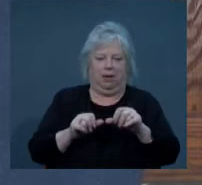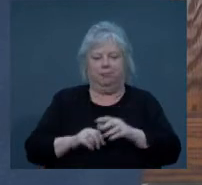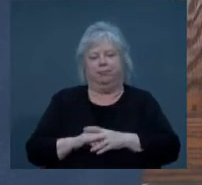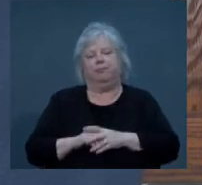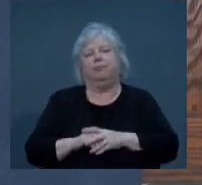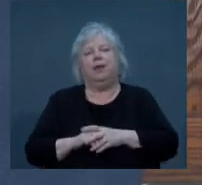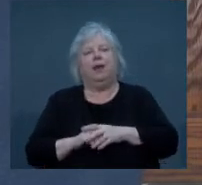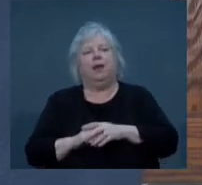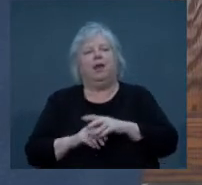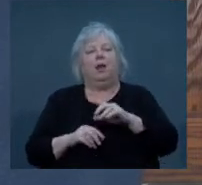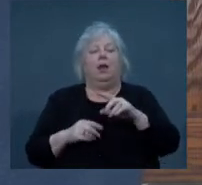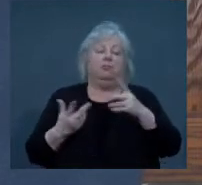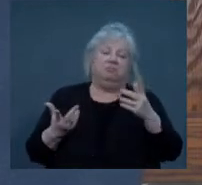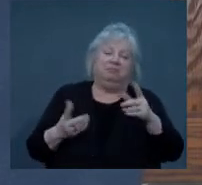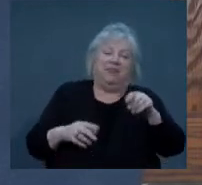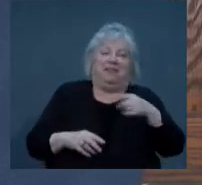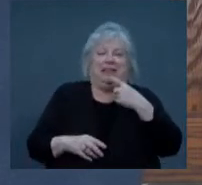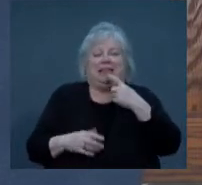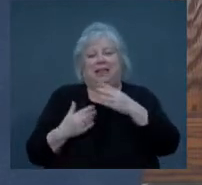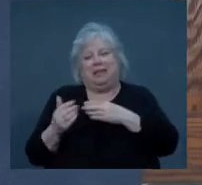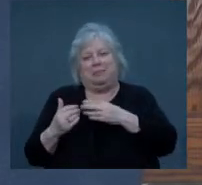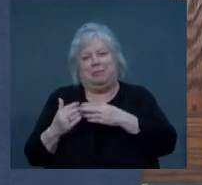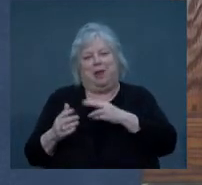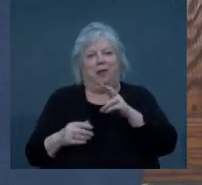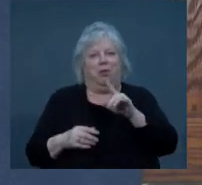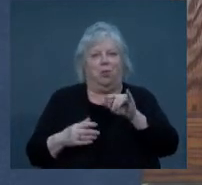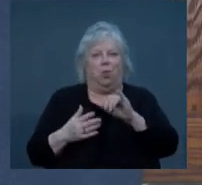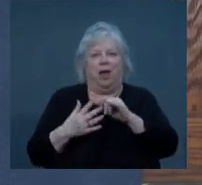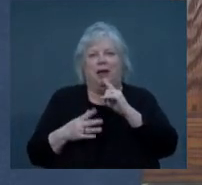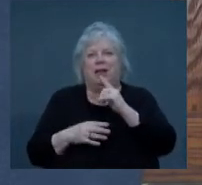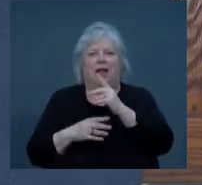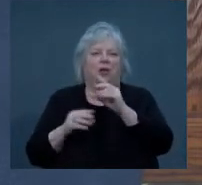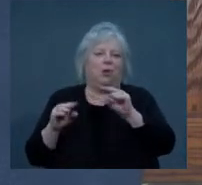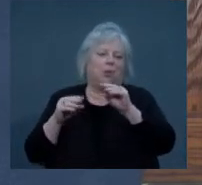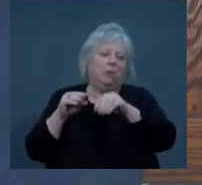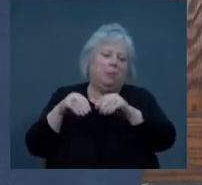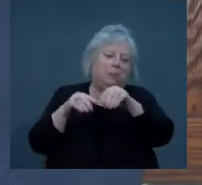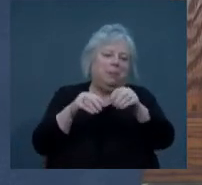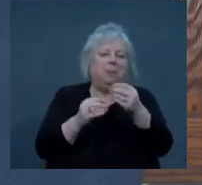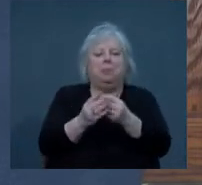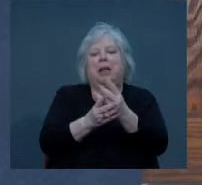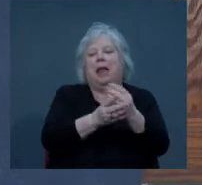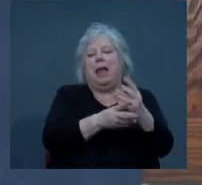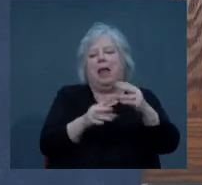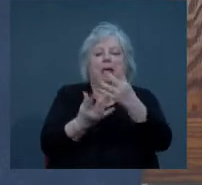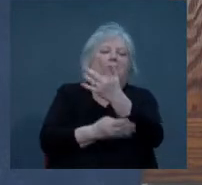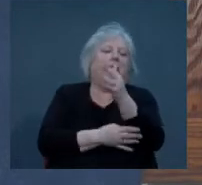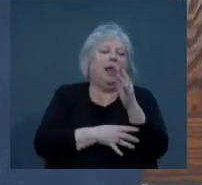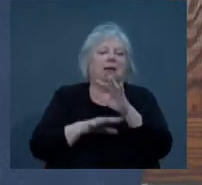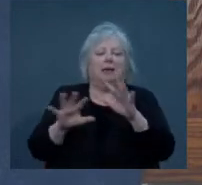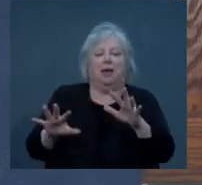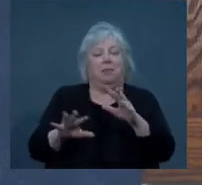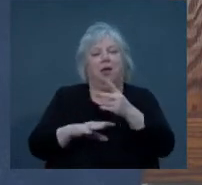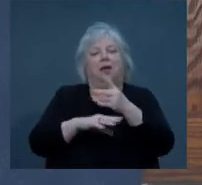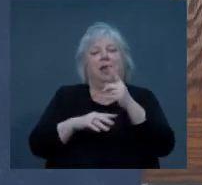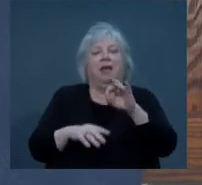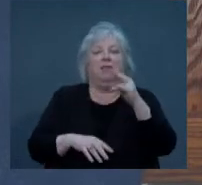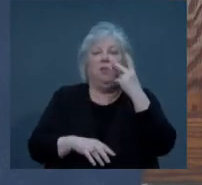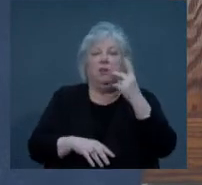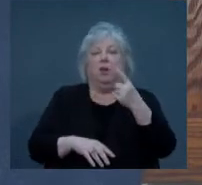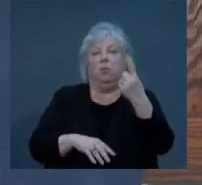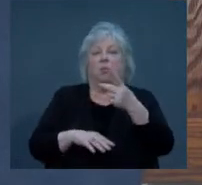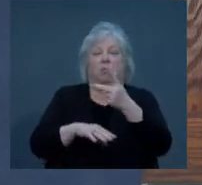when you've seen one parking lot, you've seen them all. And they're just not things of beauty, whether